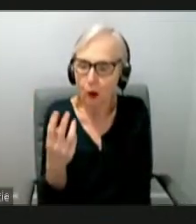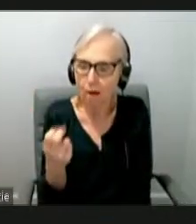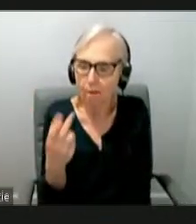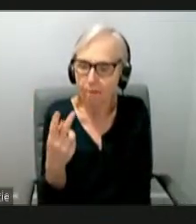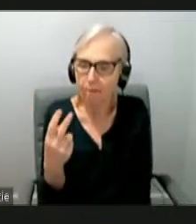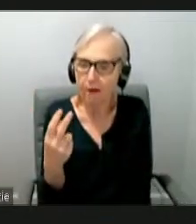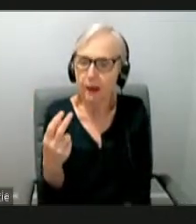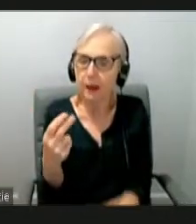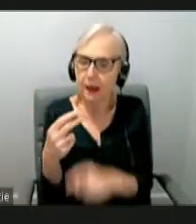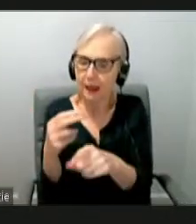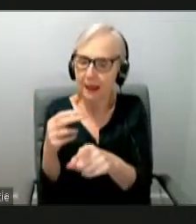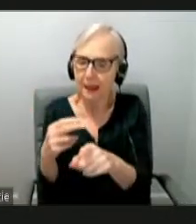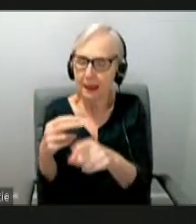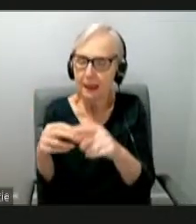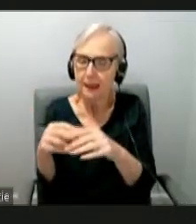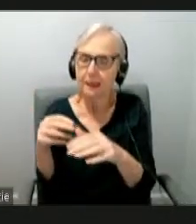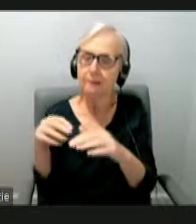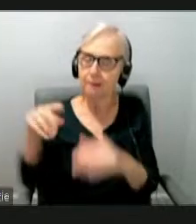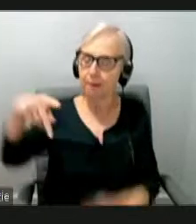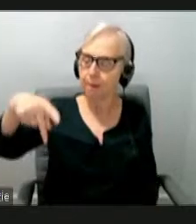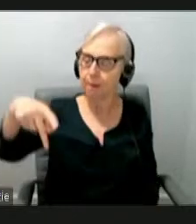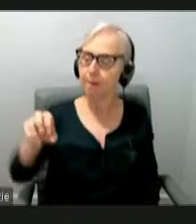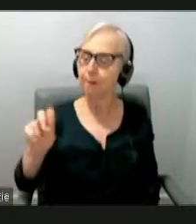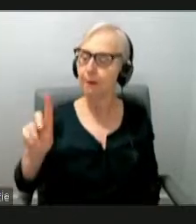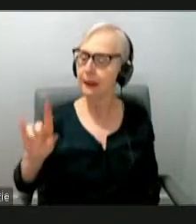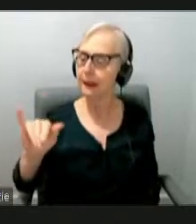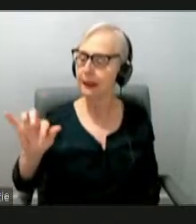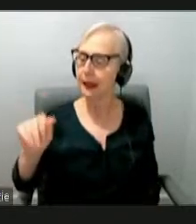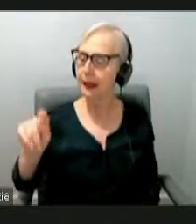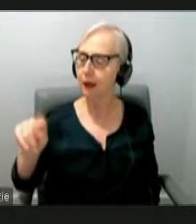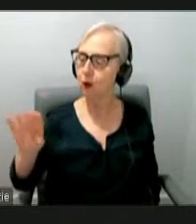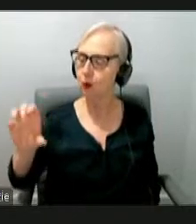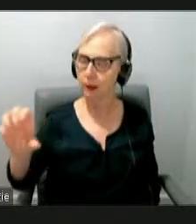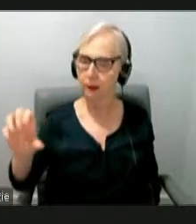population. And you can see those pediatric trends more closely in the next slide.